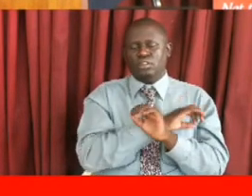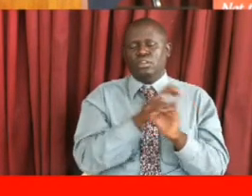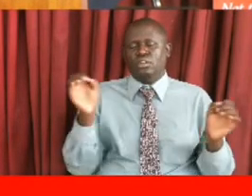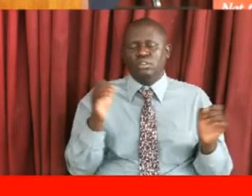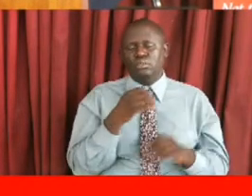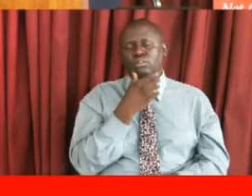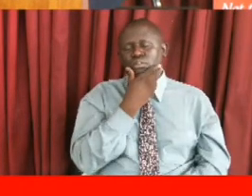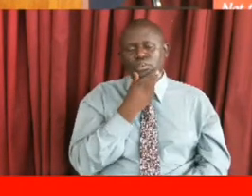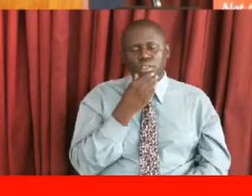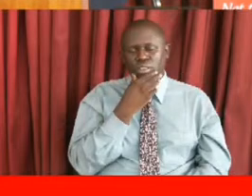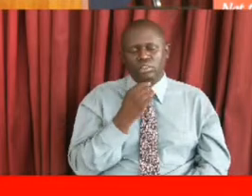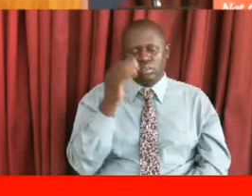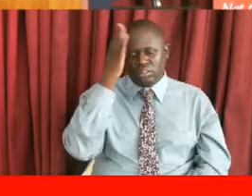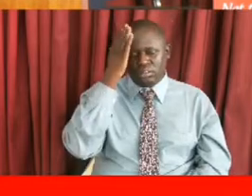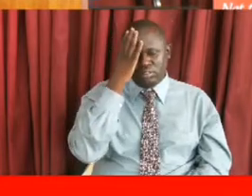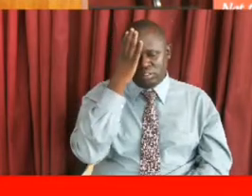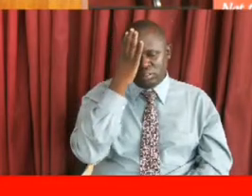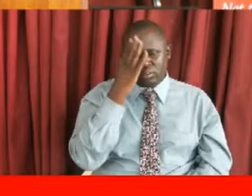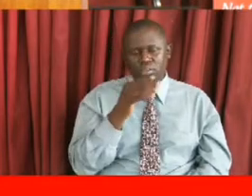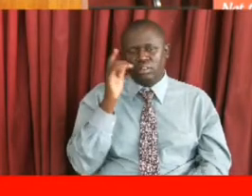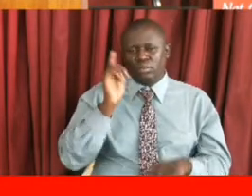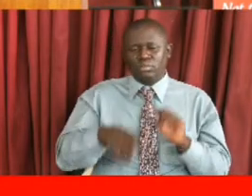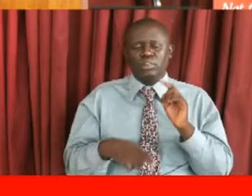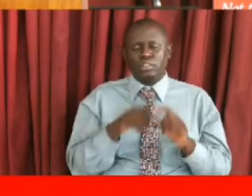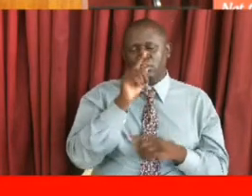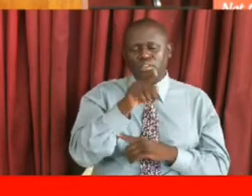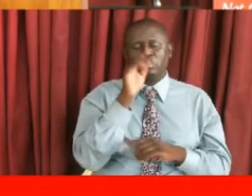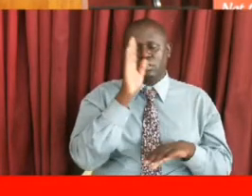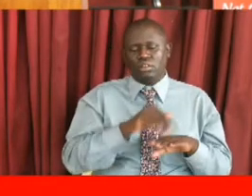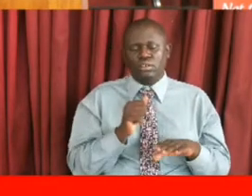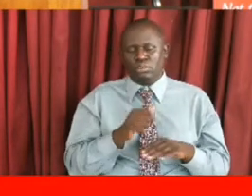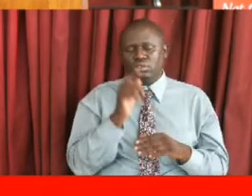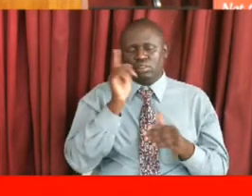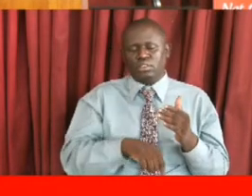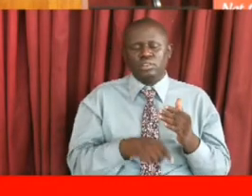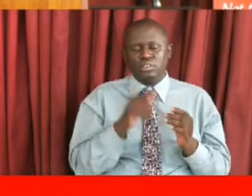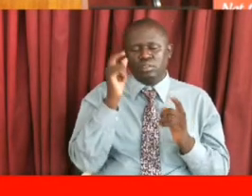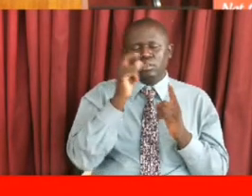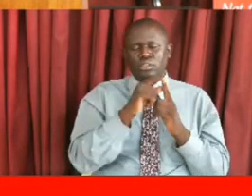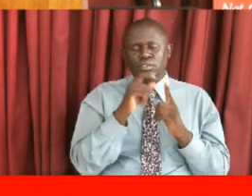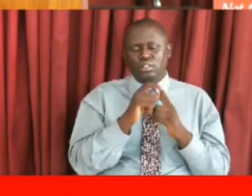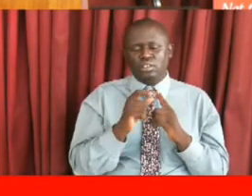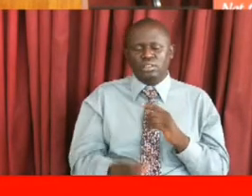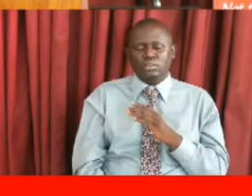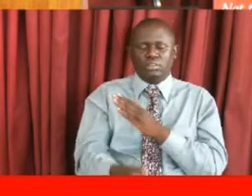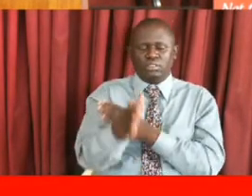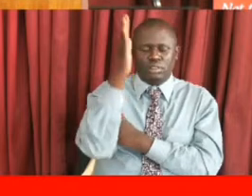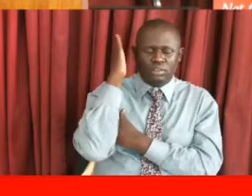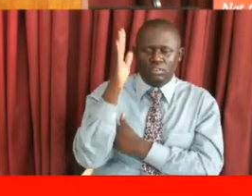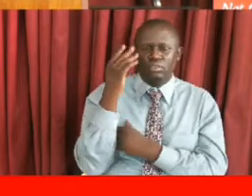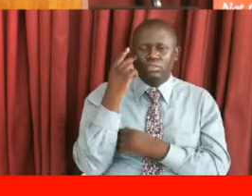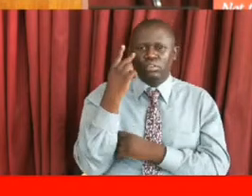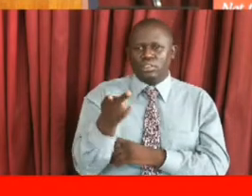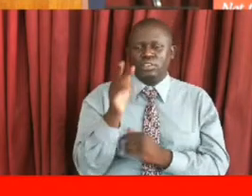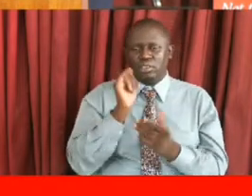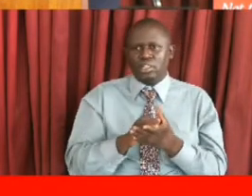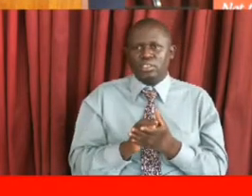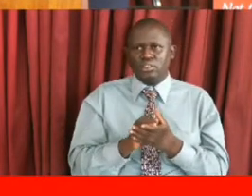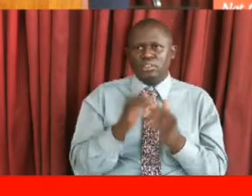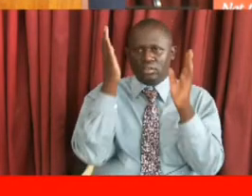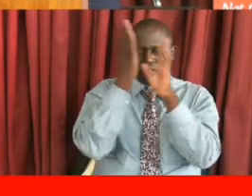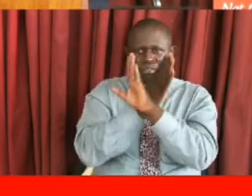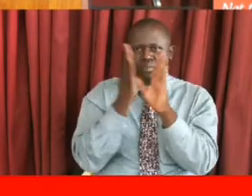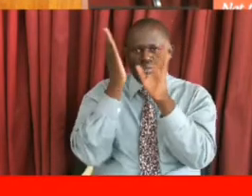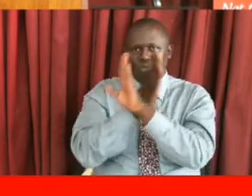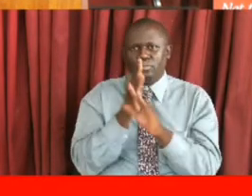knows but he is called the word of God now you can see that Paradox he has got a name